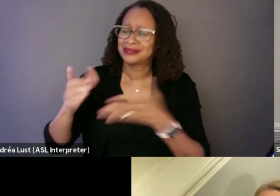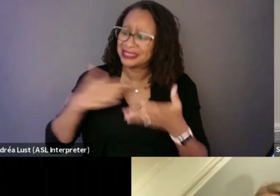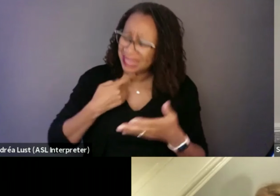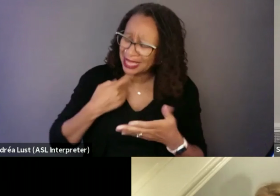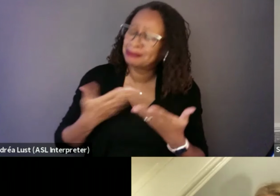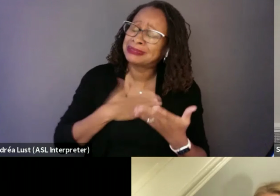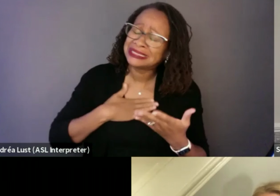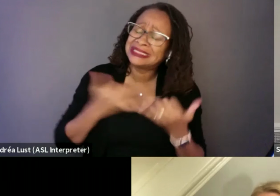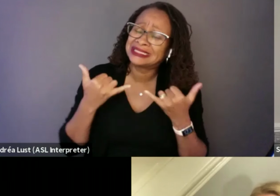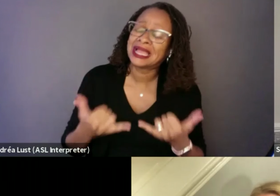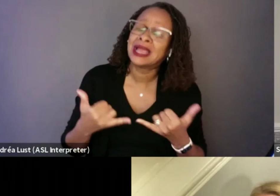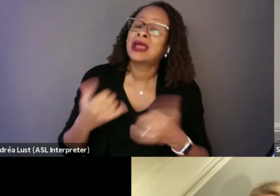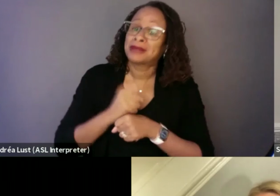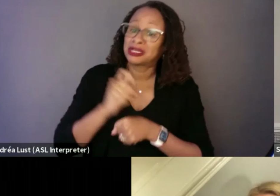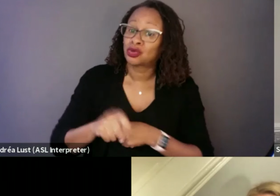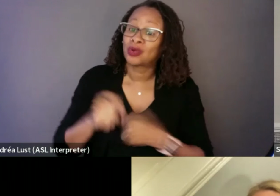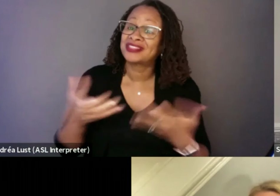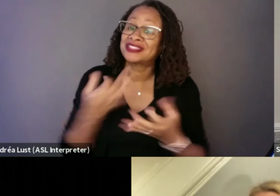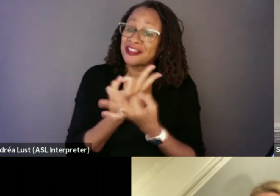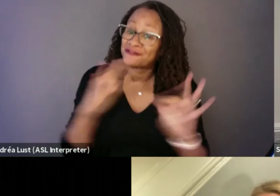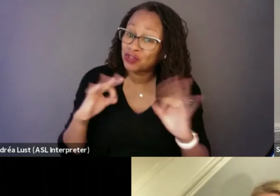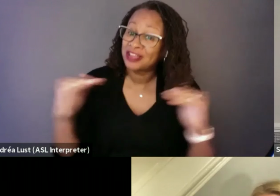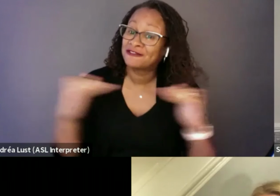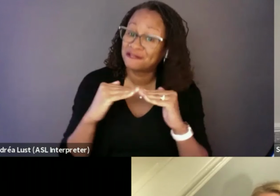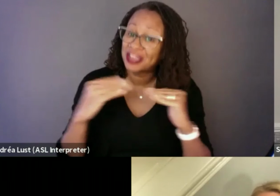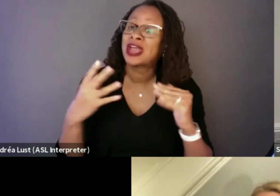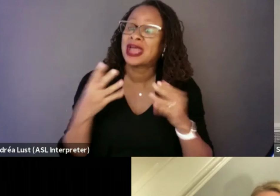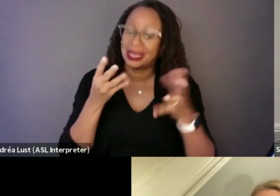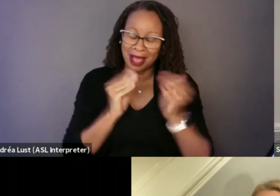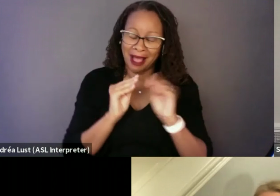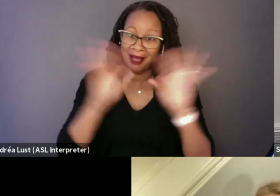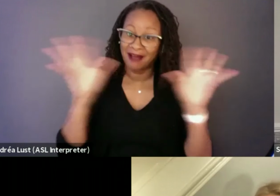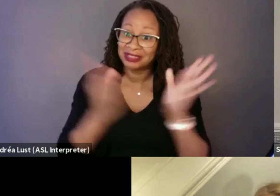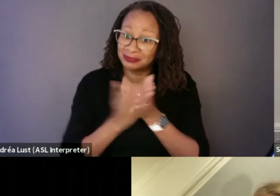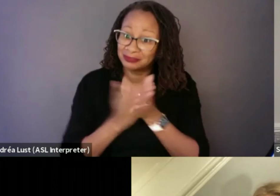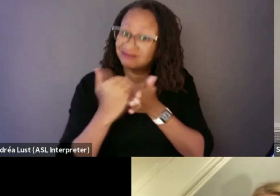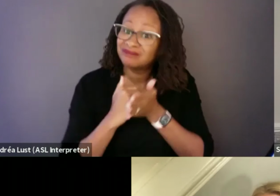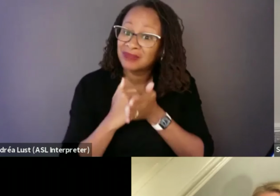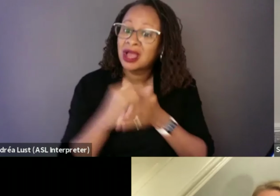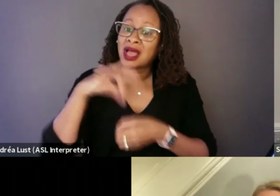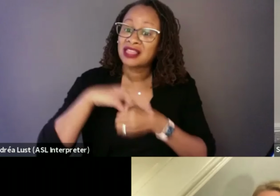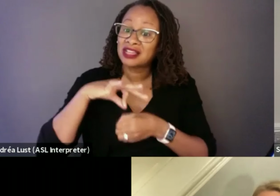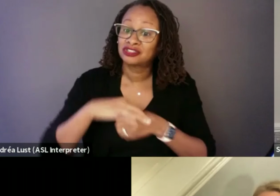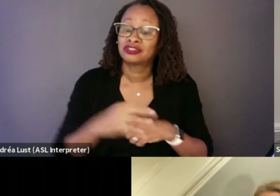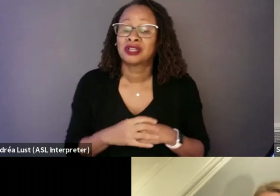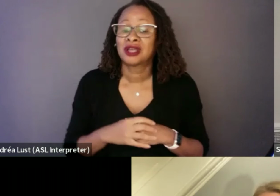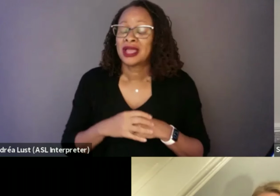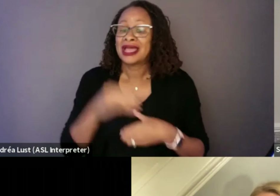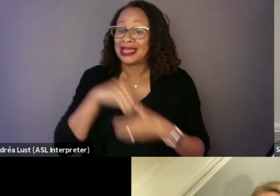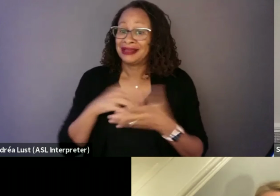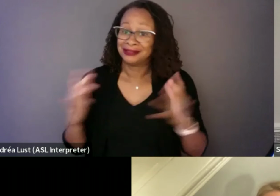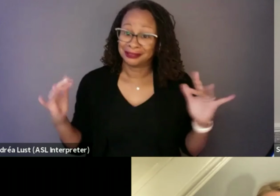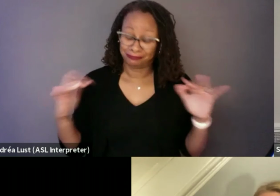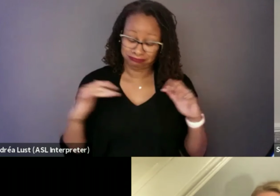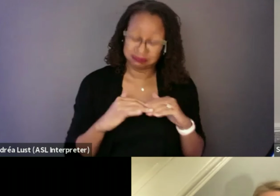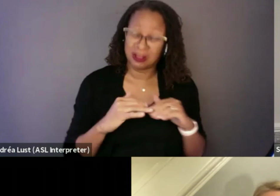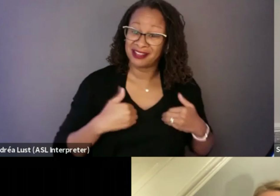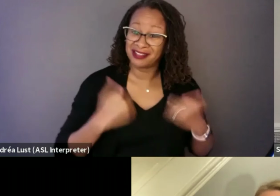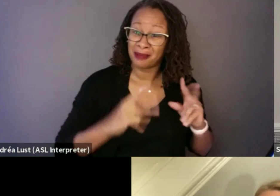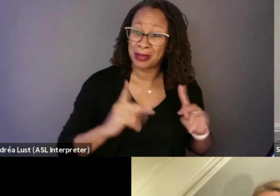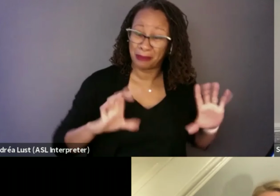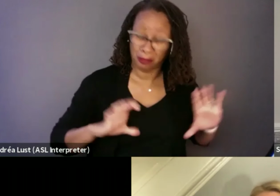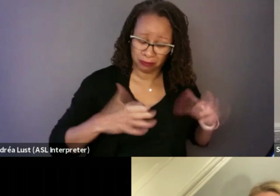time, make sure that this is free, fair, and transparent. And in those gatherings of young people, there was, you know,